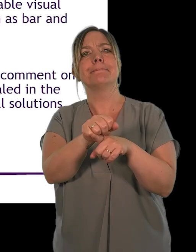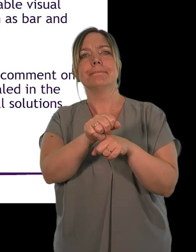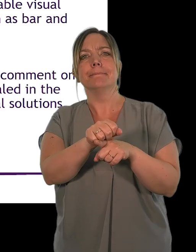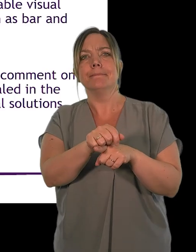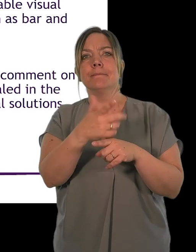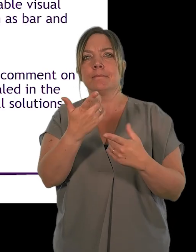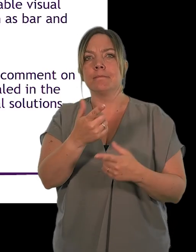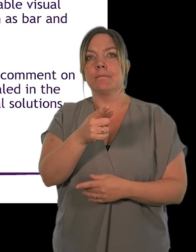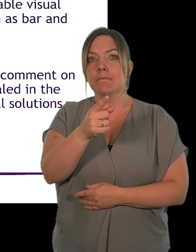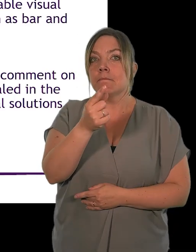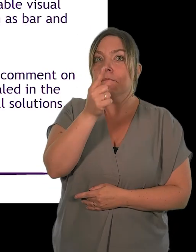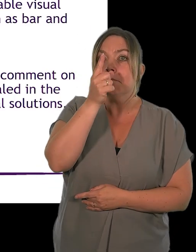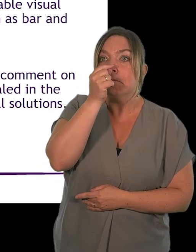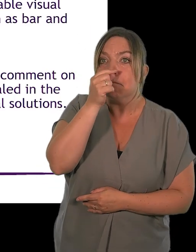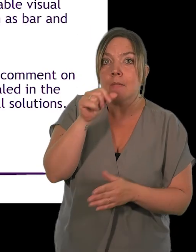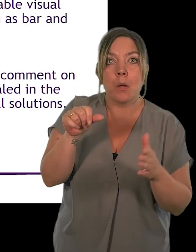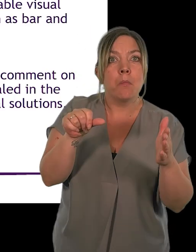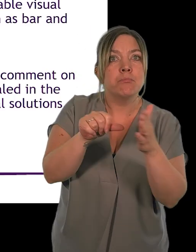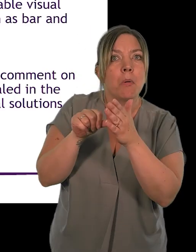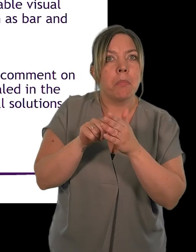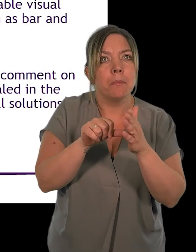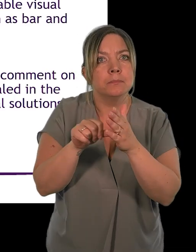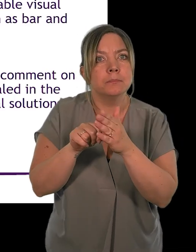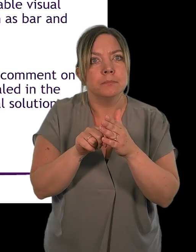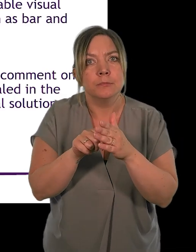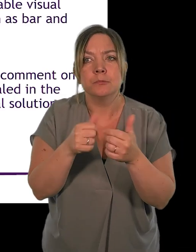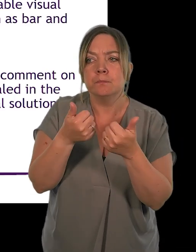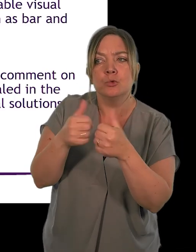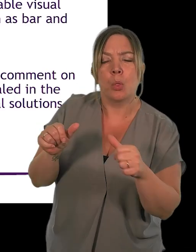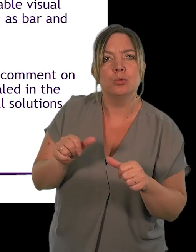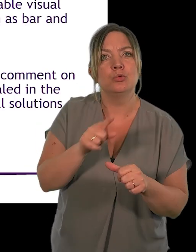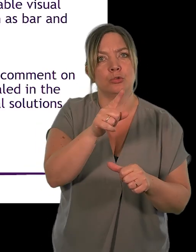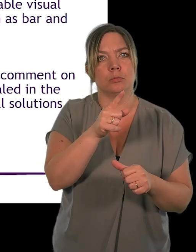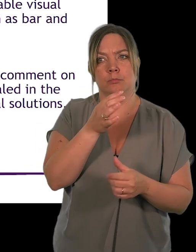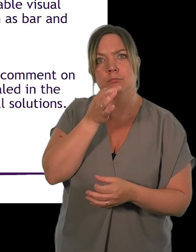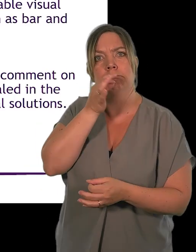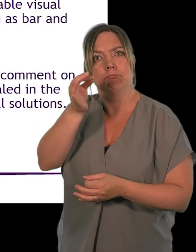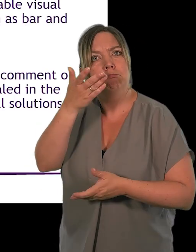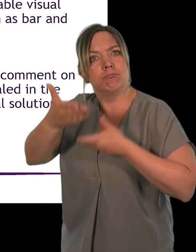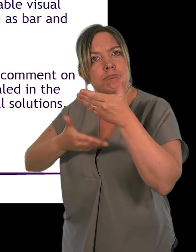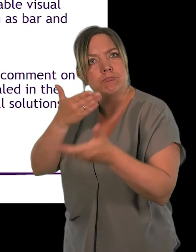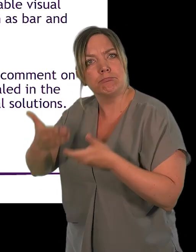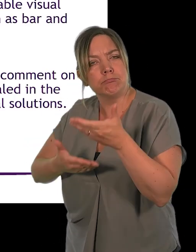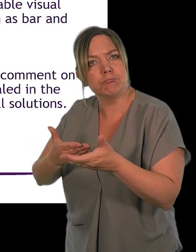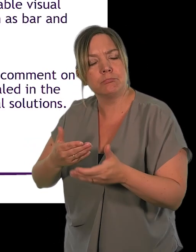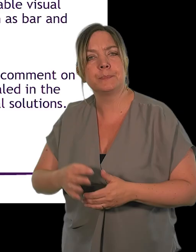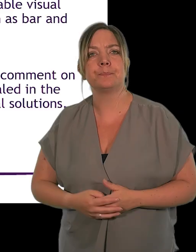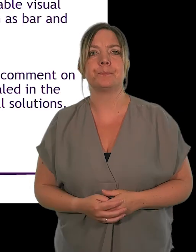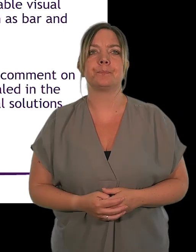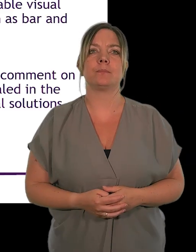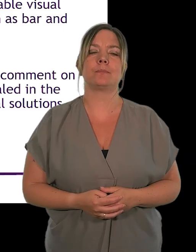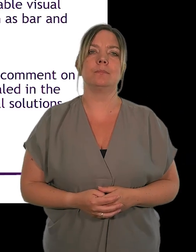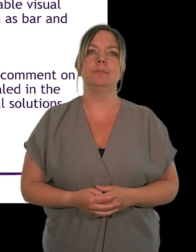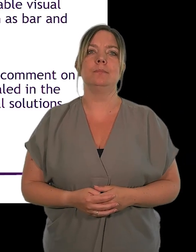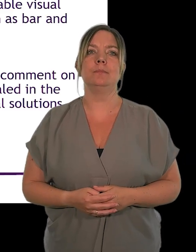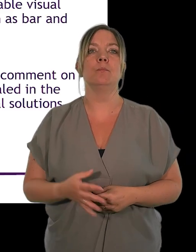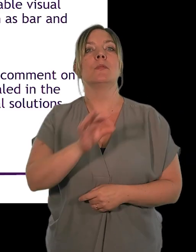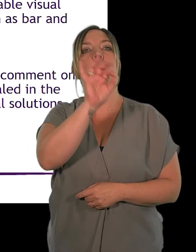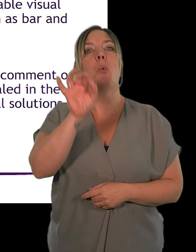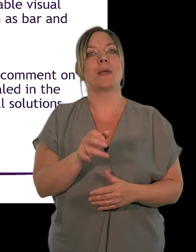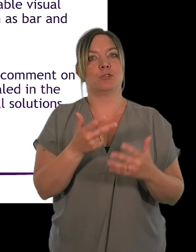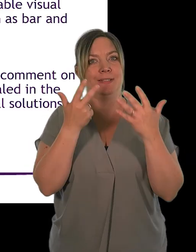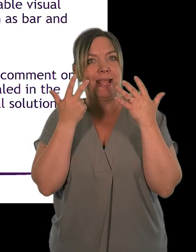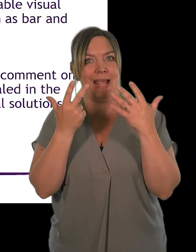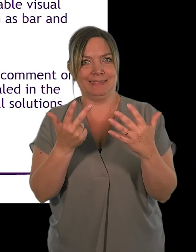Question 8. Finally, present your findings using at least 2 different types